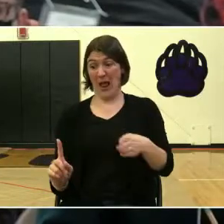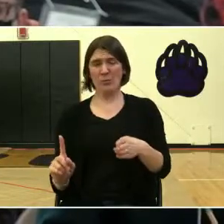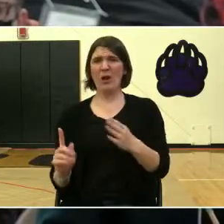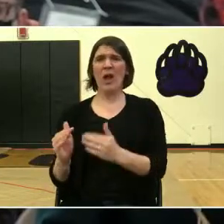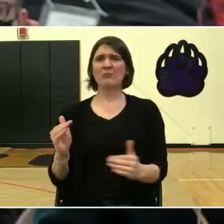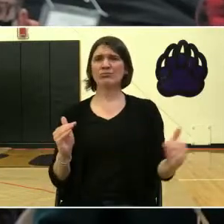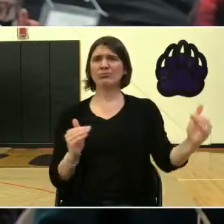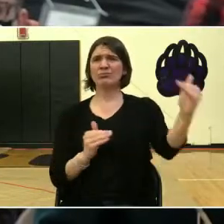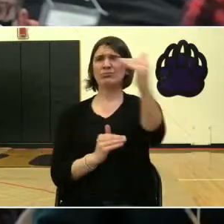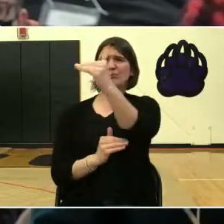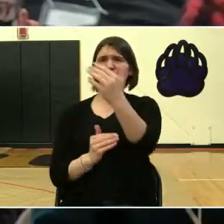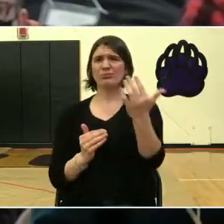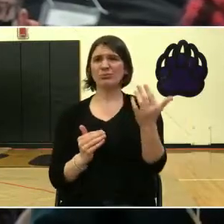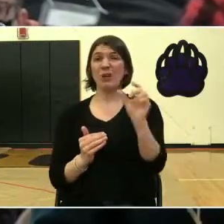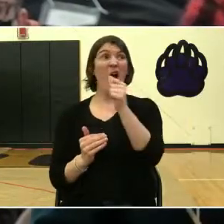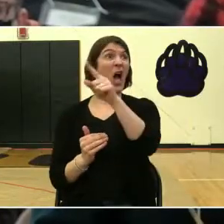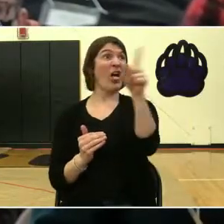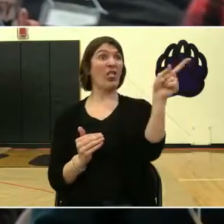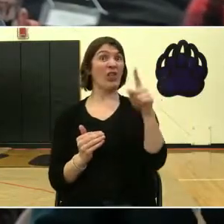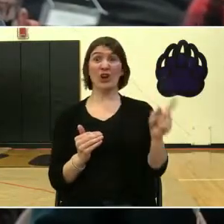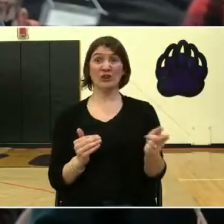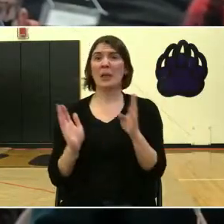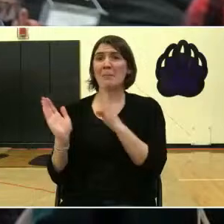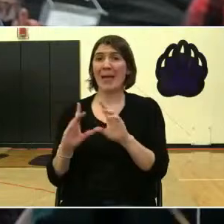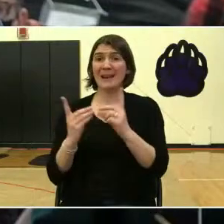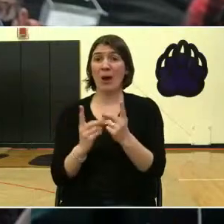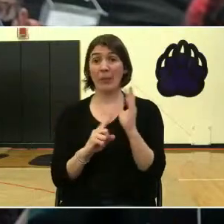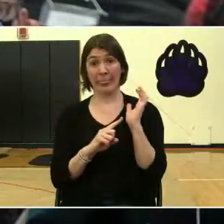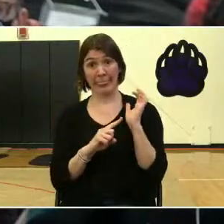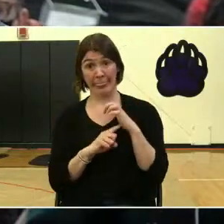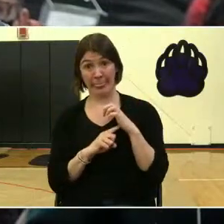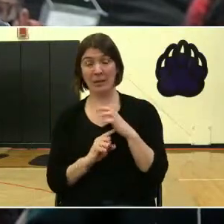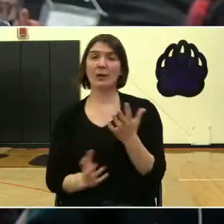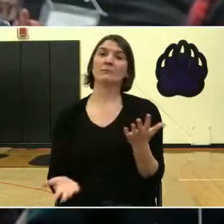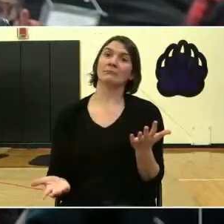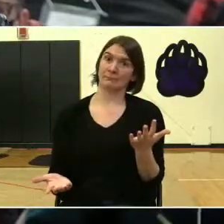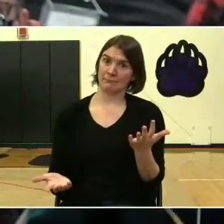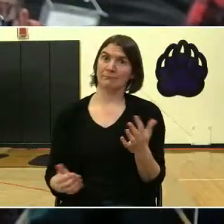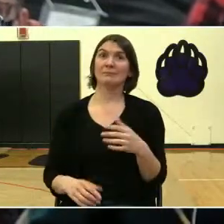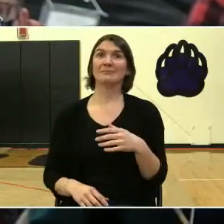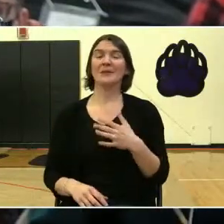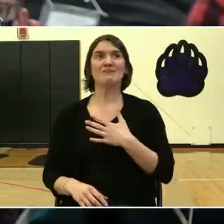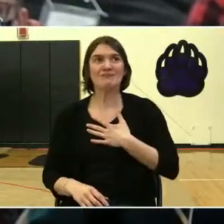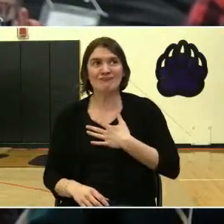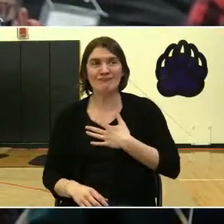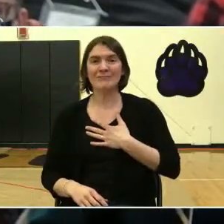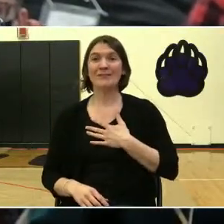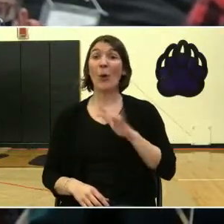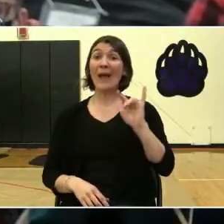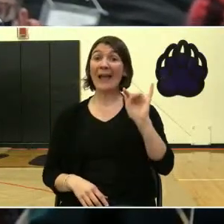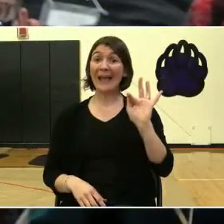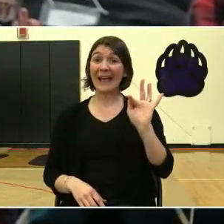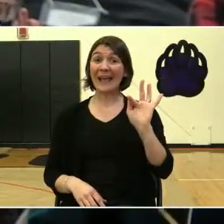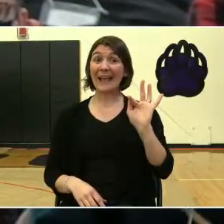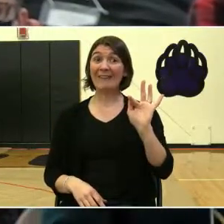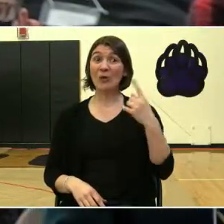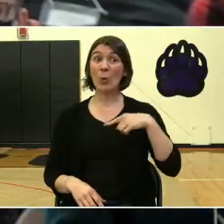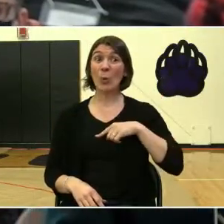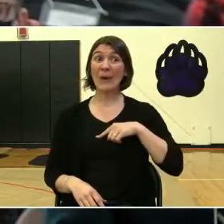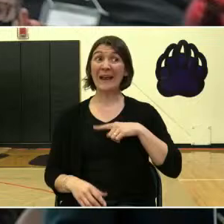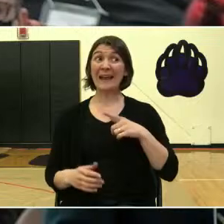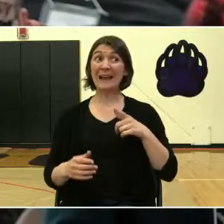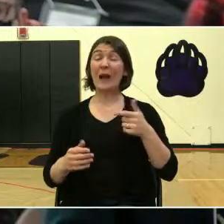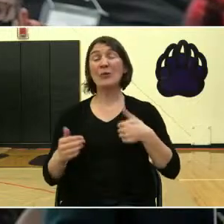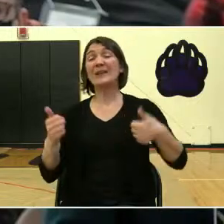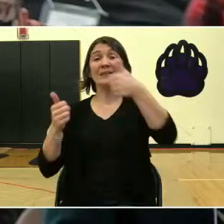Shoulders above uh in the planning department regarding housing um and so to lose um department heads